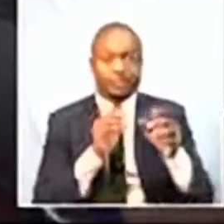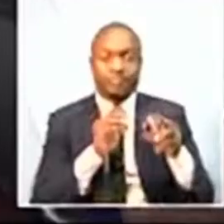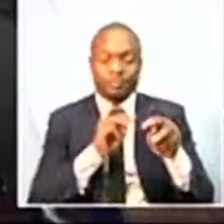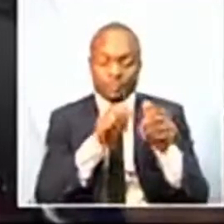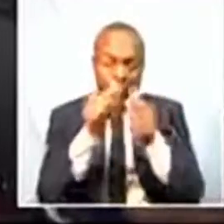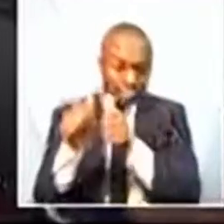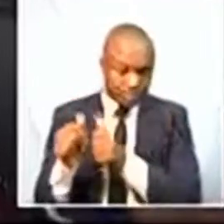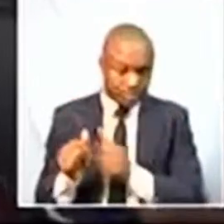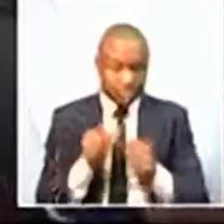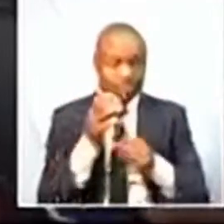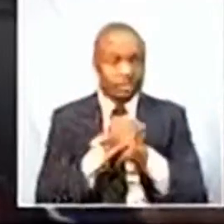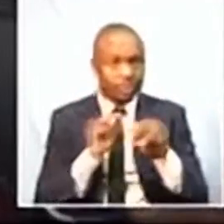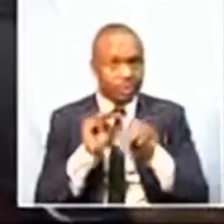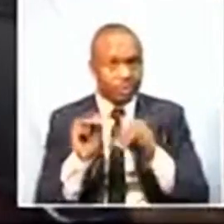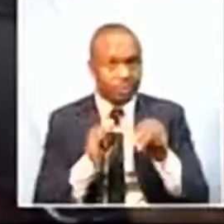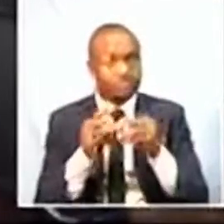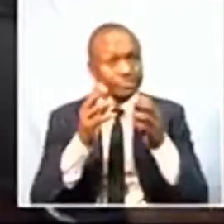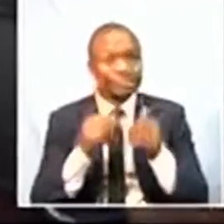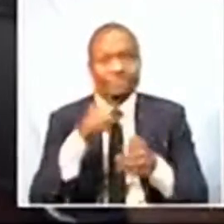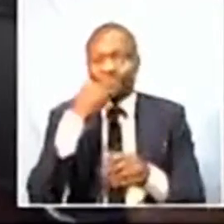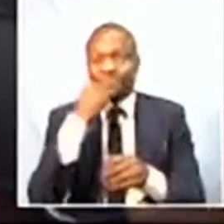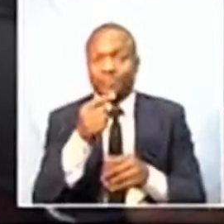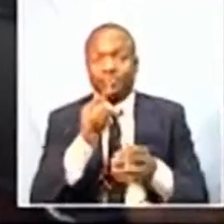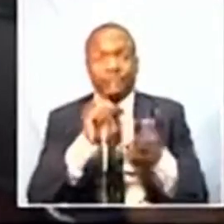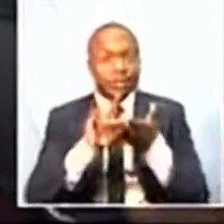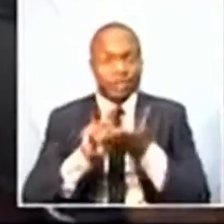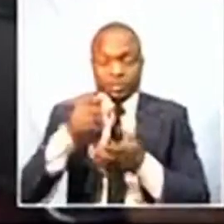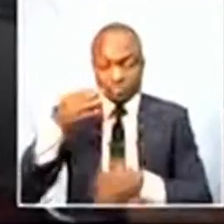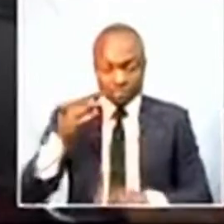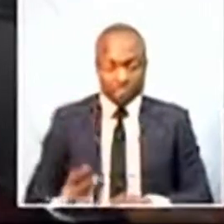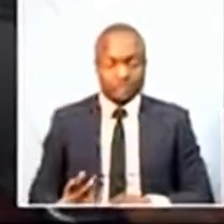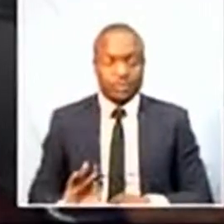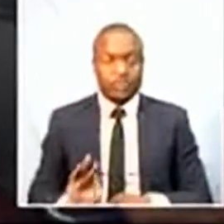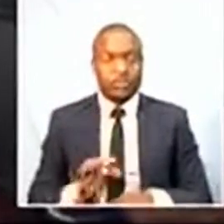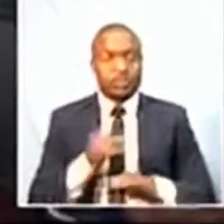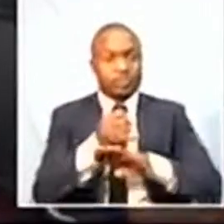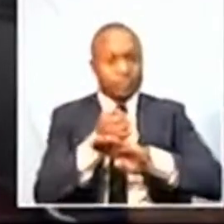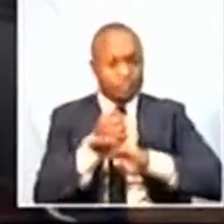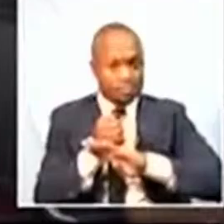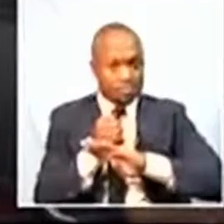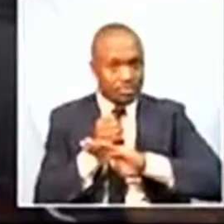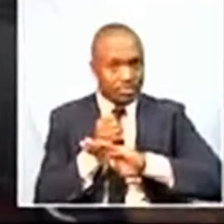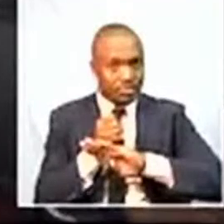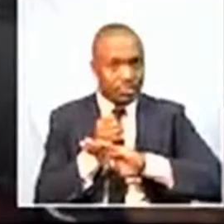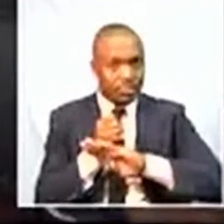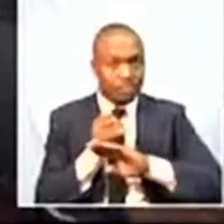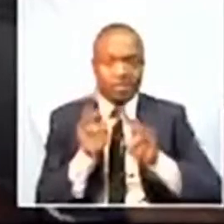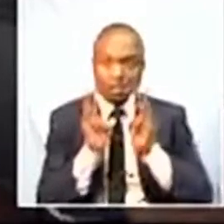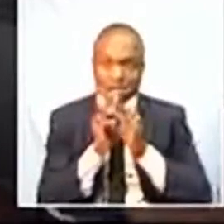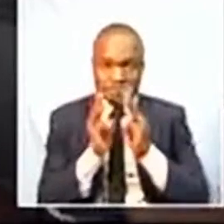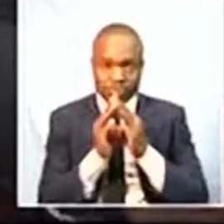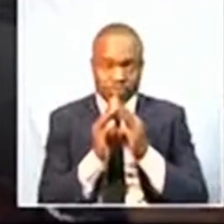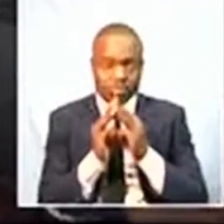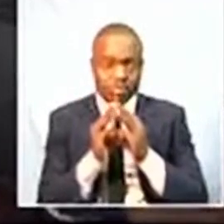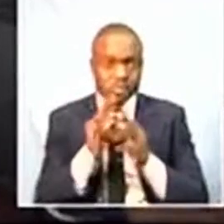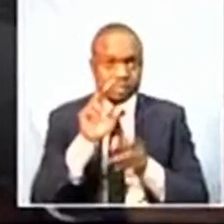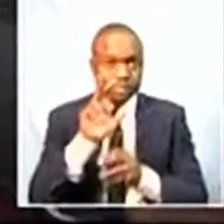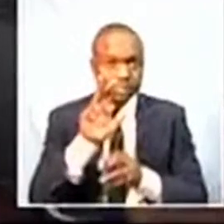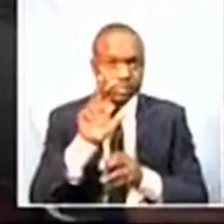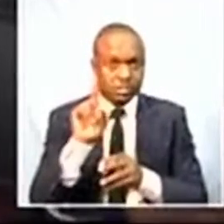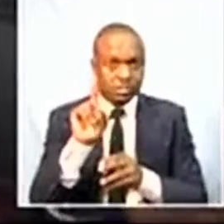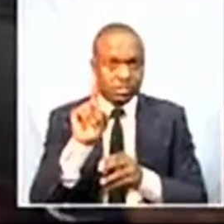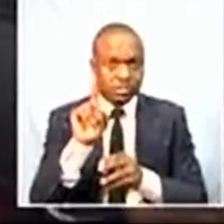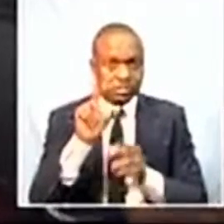taken. Management wishes to state that loan beneficiaries were invited to a meeting on 31st